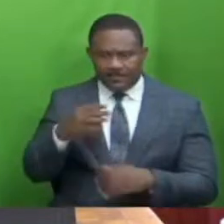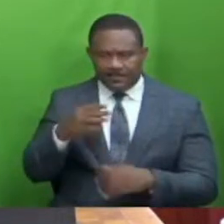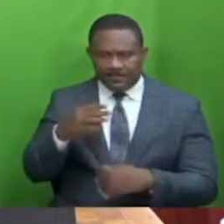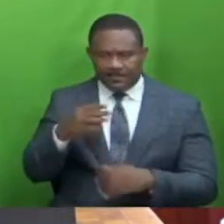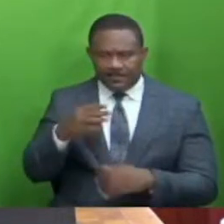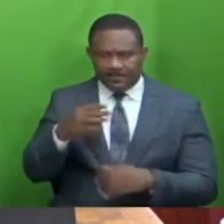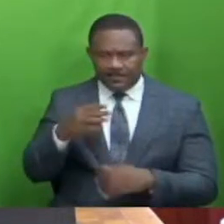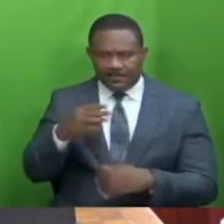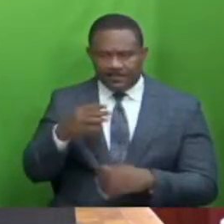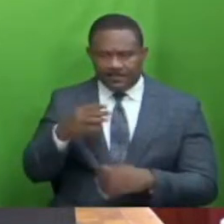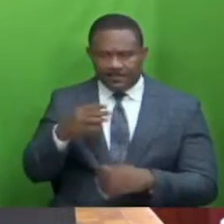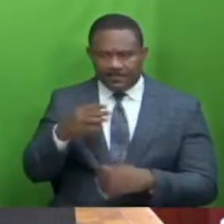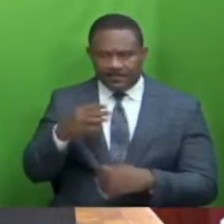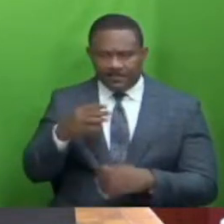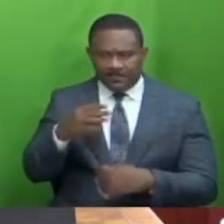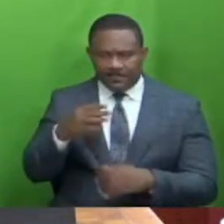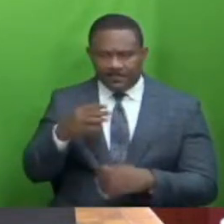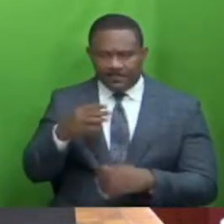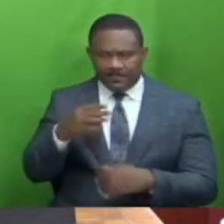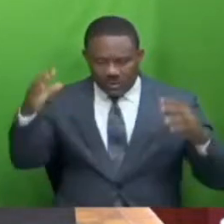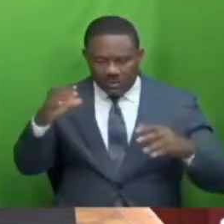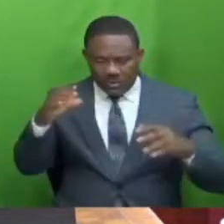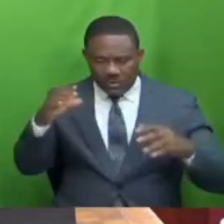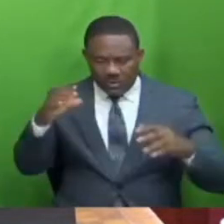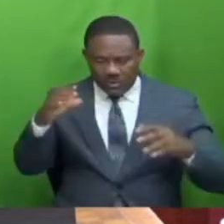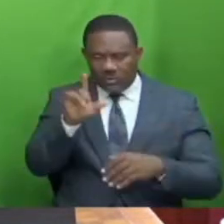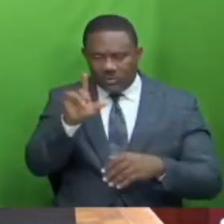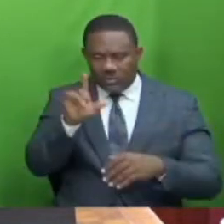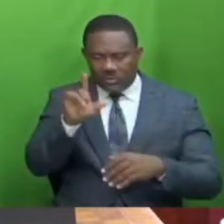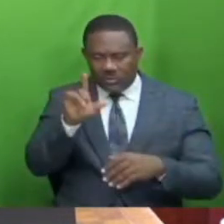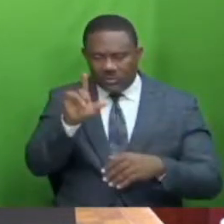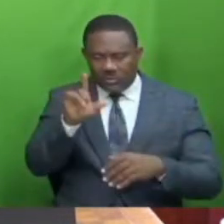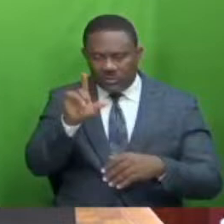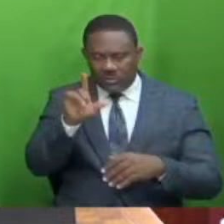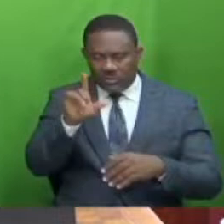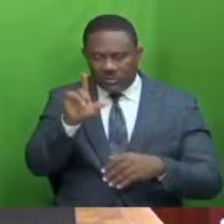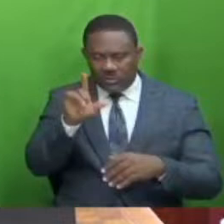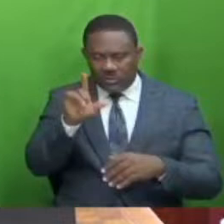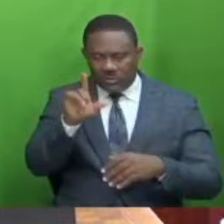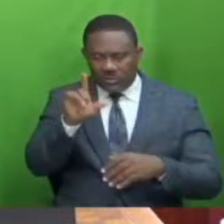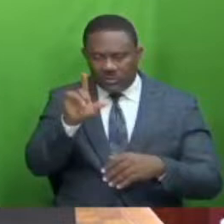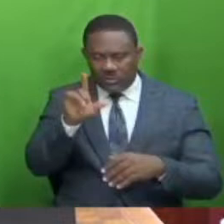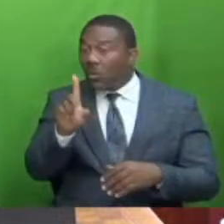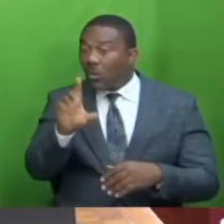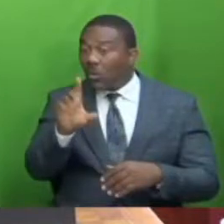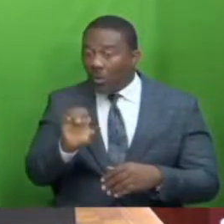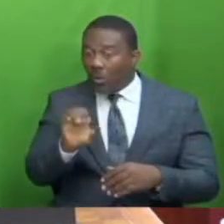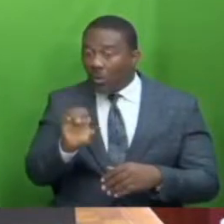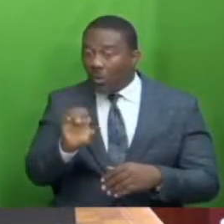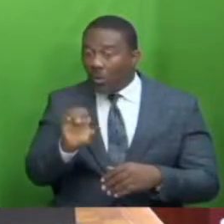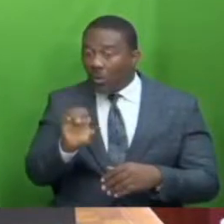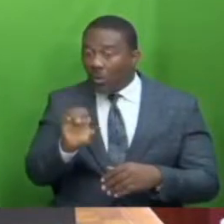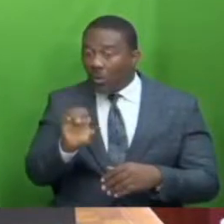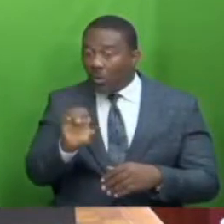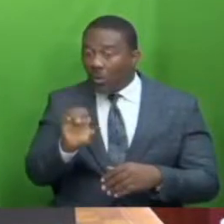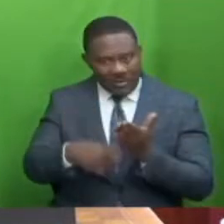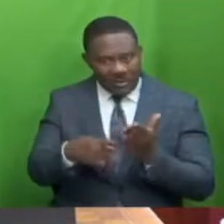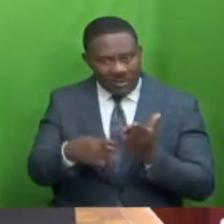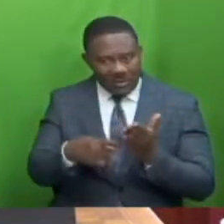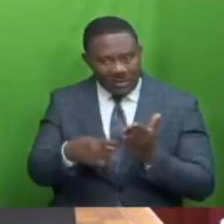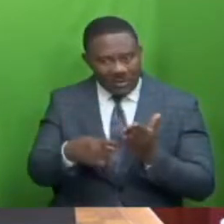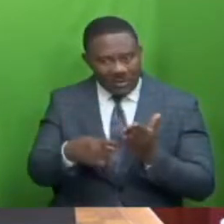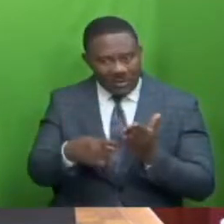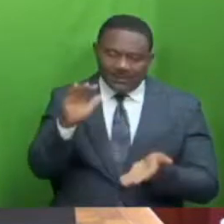Update, July 2023, crude oil prices are projected to fall from an average of $96.4 a